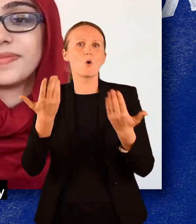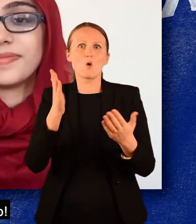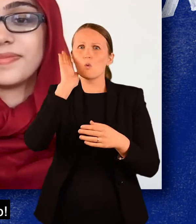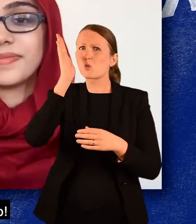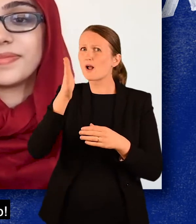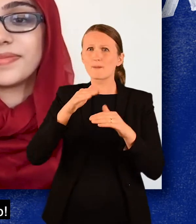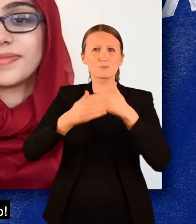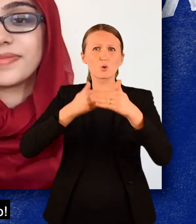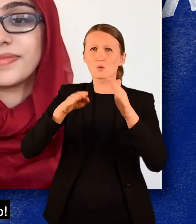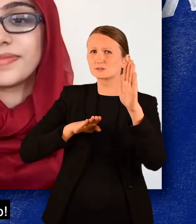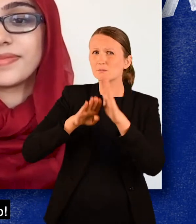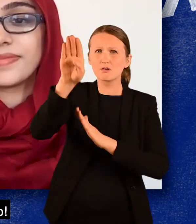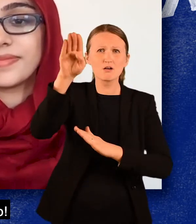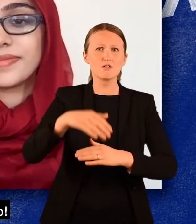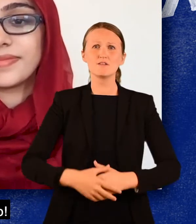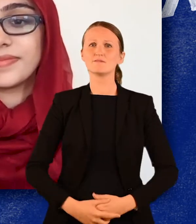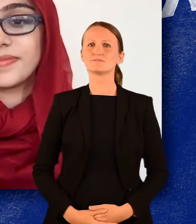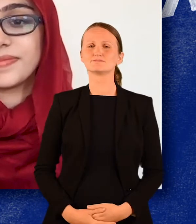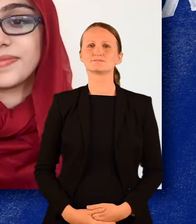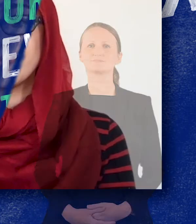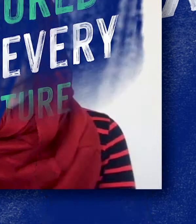innovate. Progress would start ground up.